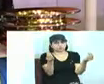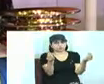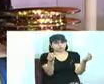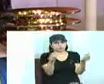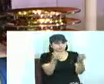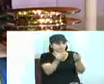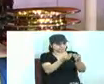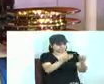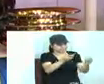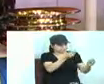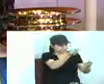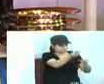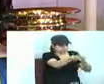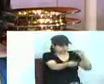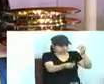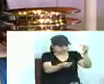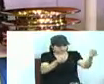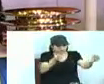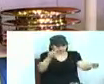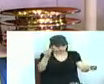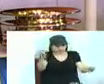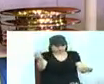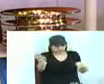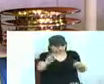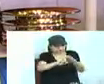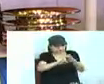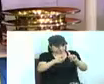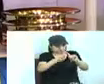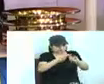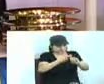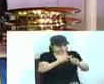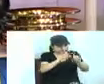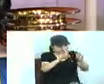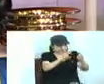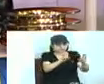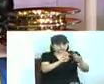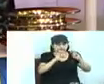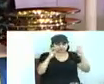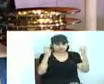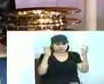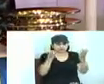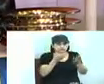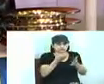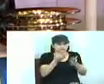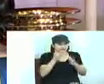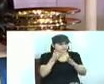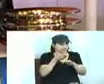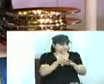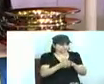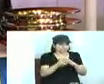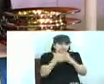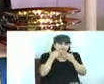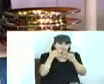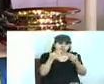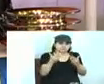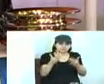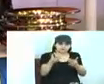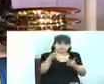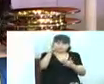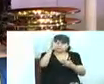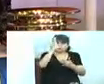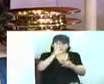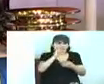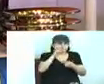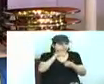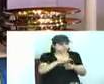He offered it to his friends who were sitting at that table with him. After giving thanks to his Father in heaven, he said,